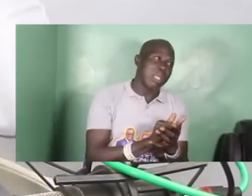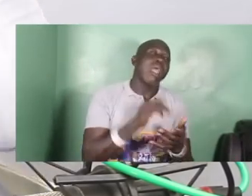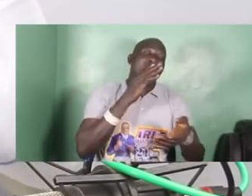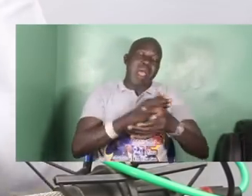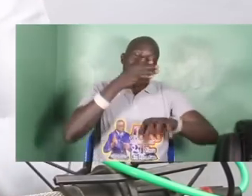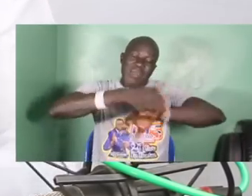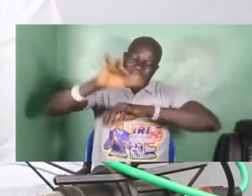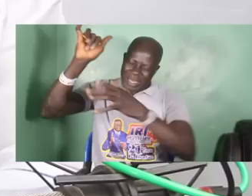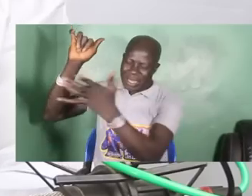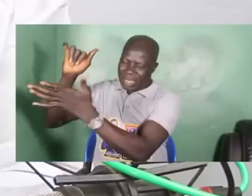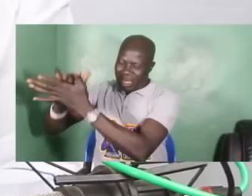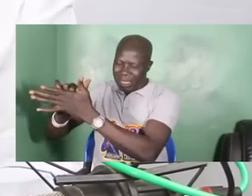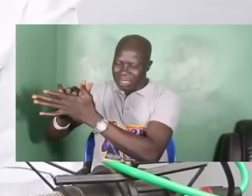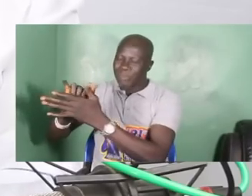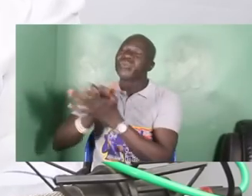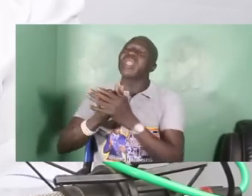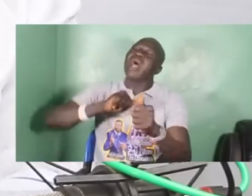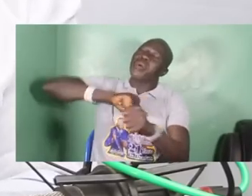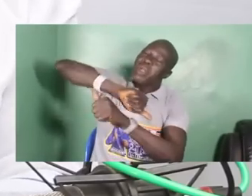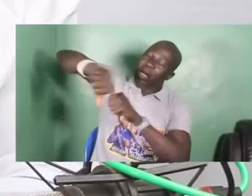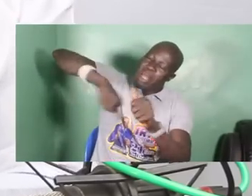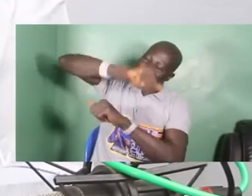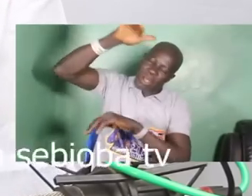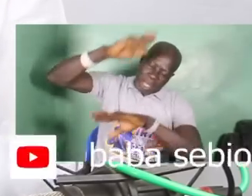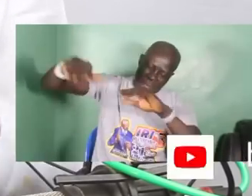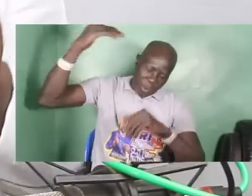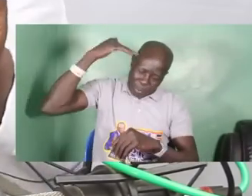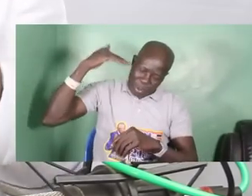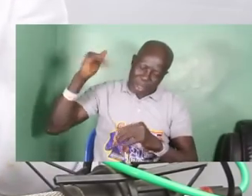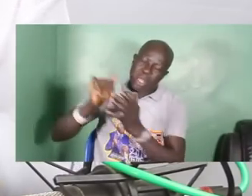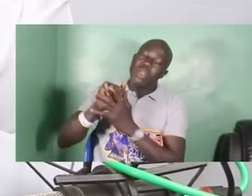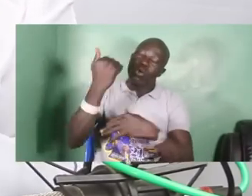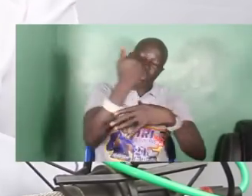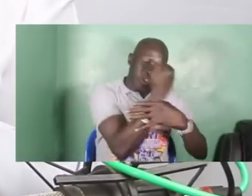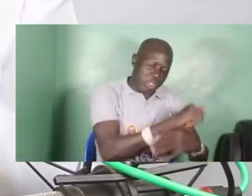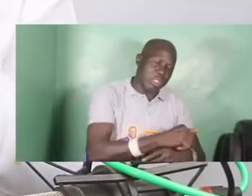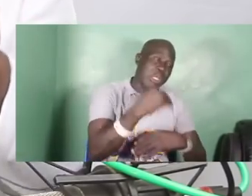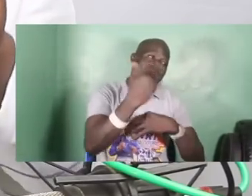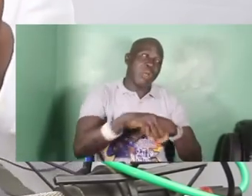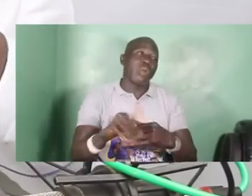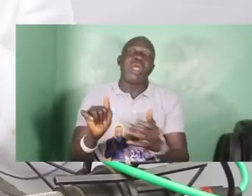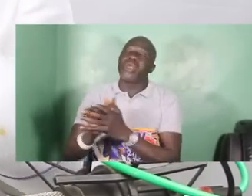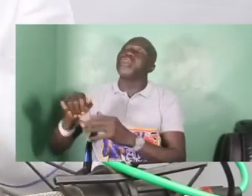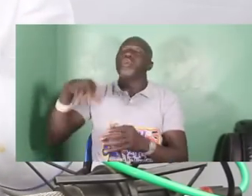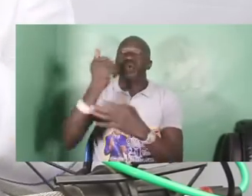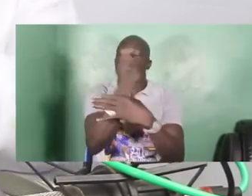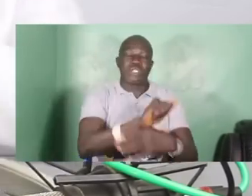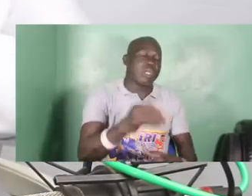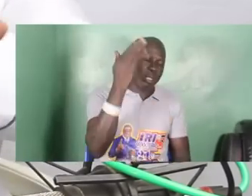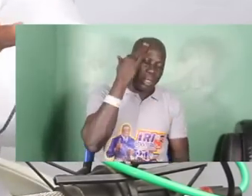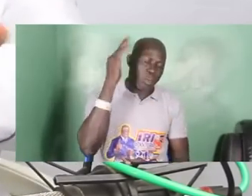only that. After this, when that everybody says, I said we shall have mantle